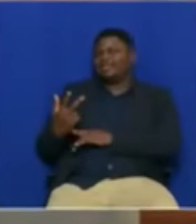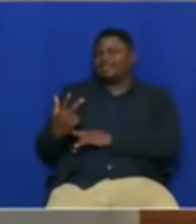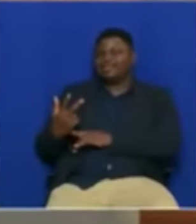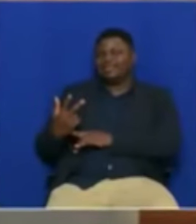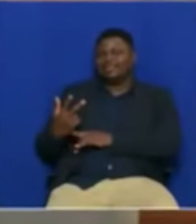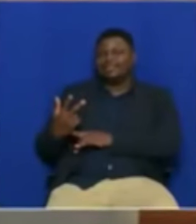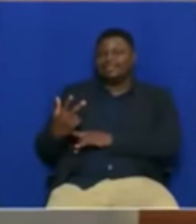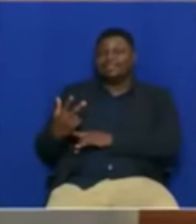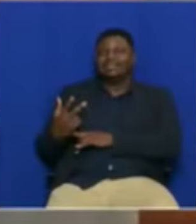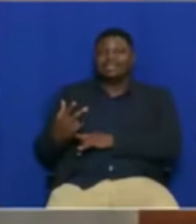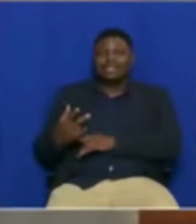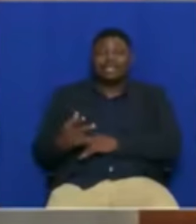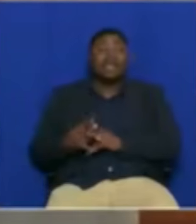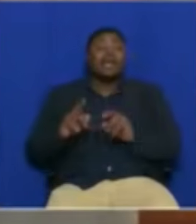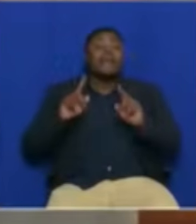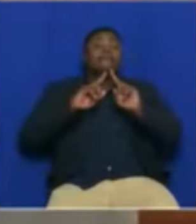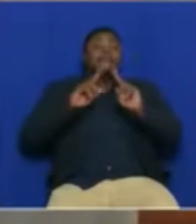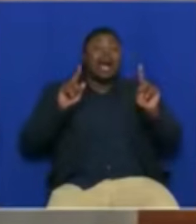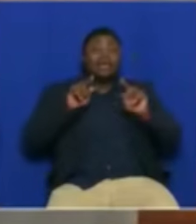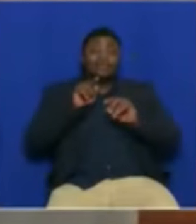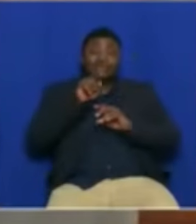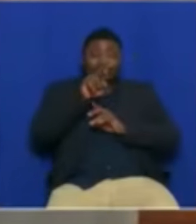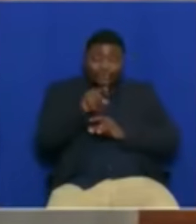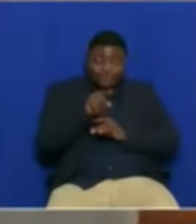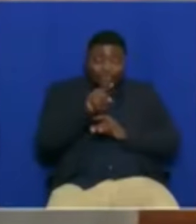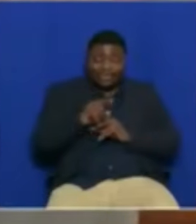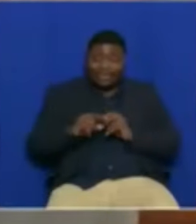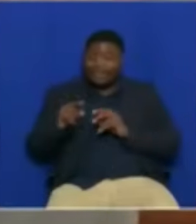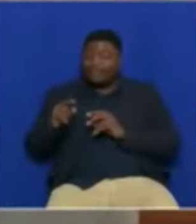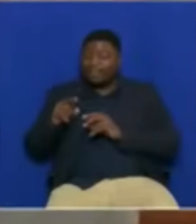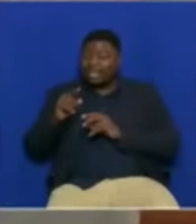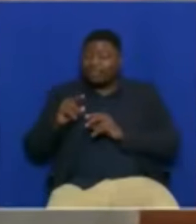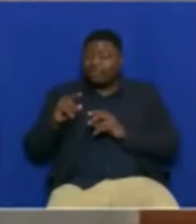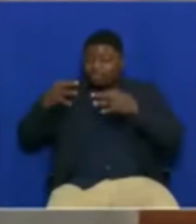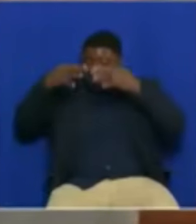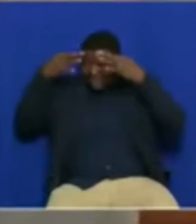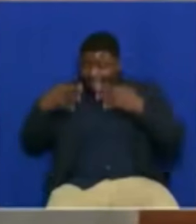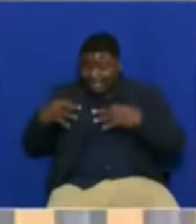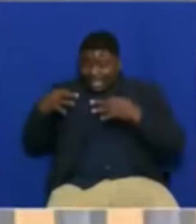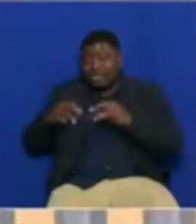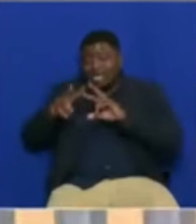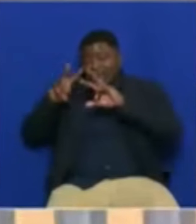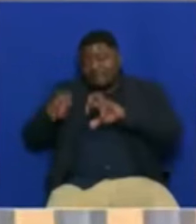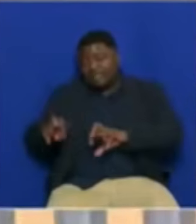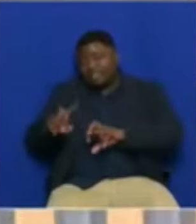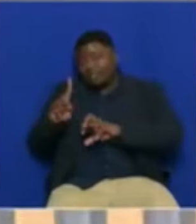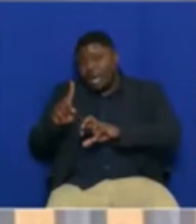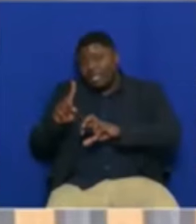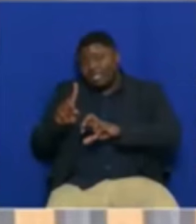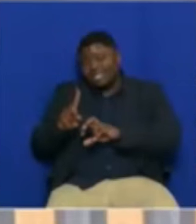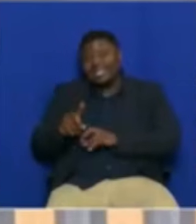and looked at CAS 38, well, it's your decision. You went to investigate a docket 38, but it